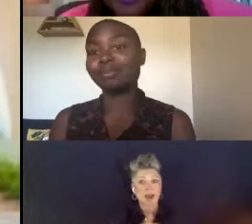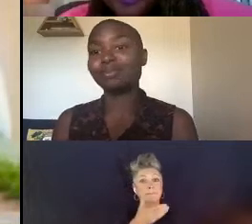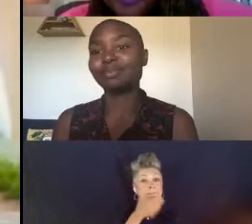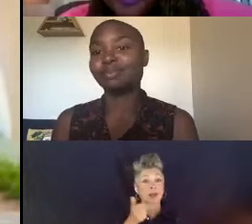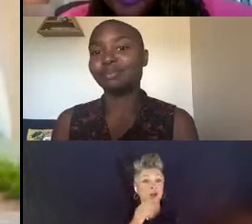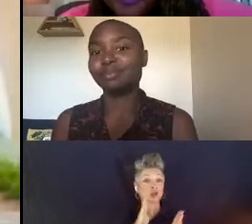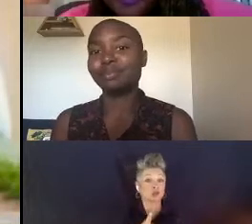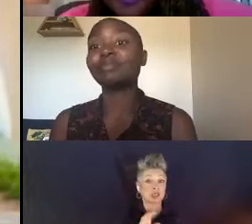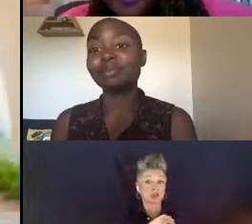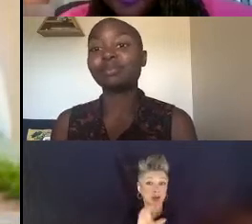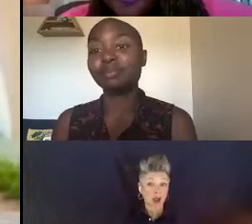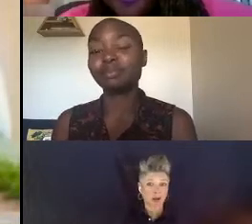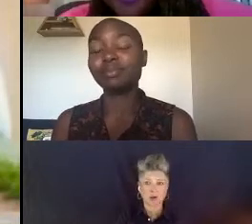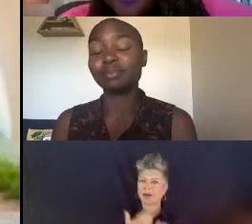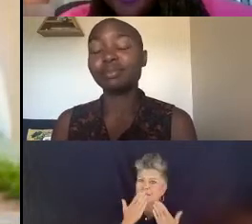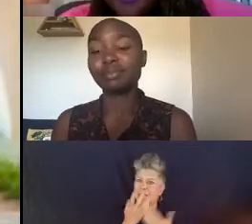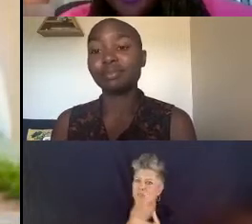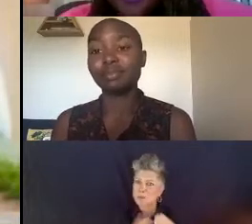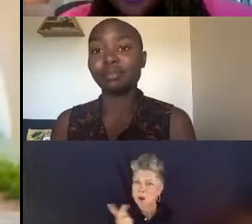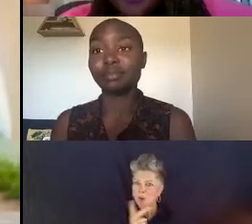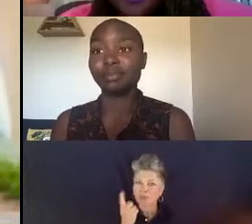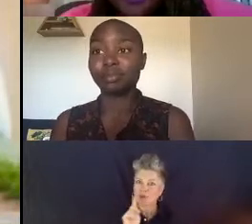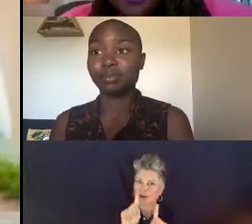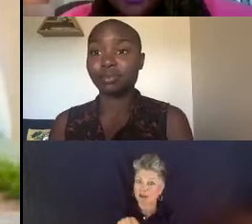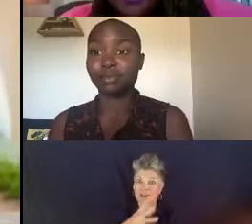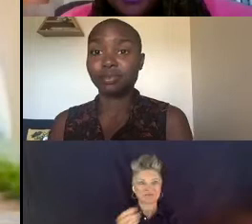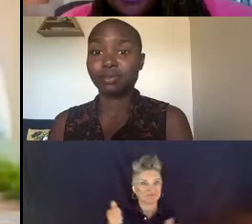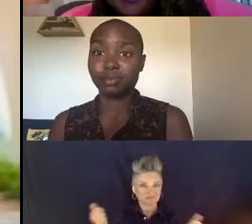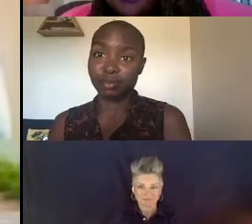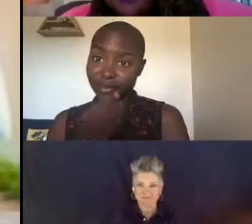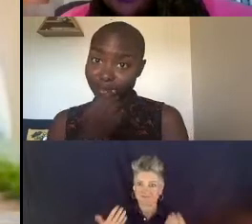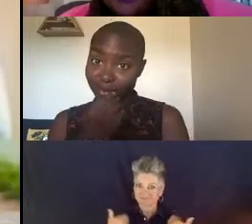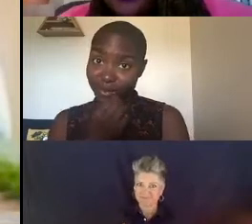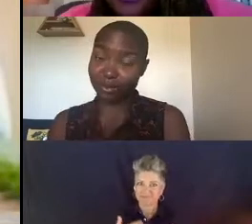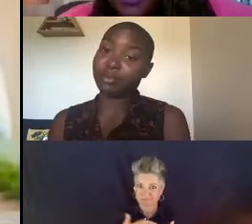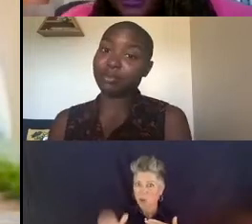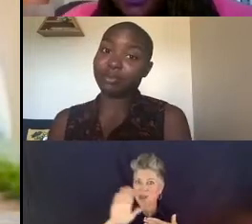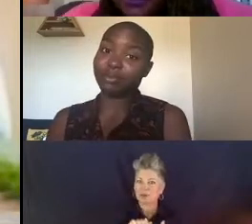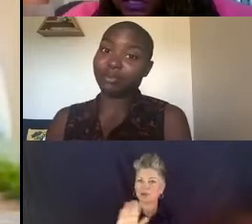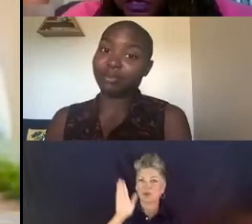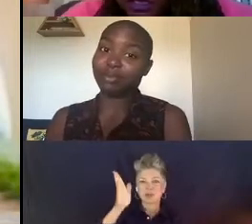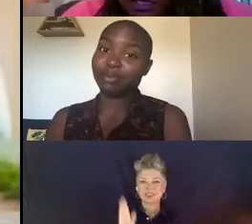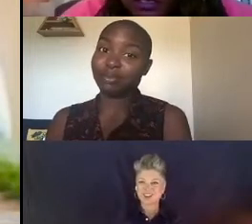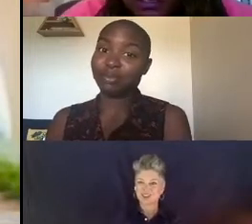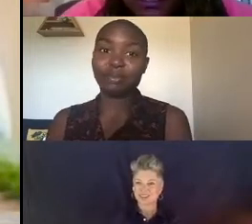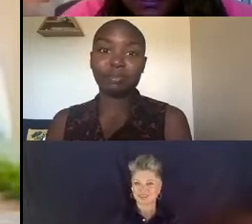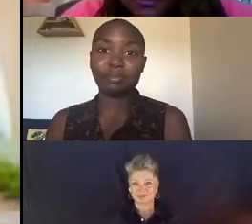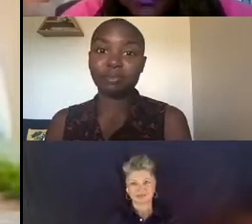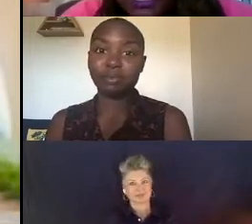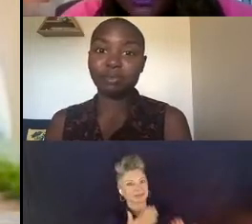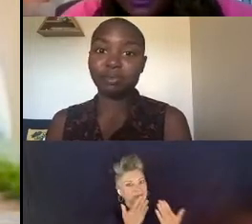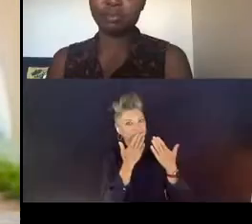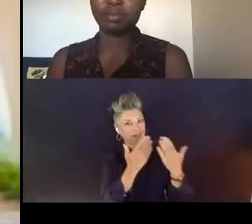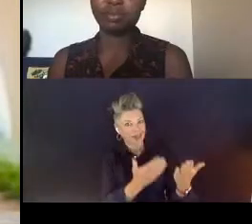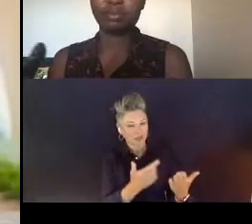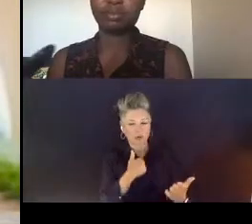much for being here, and I will let you take it away with your wonderful presentation. Thank you, Jessica. I'm